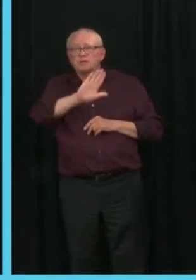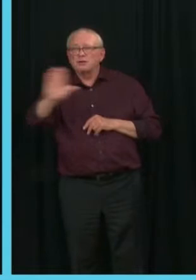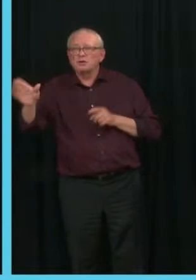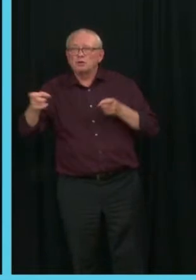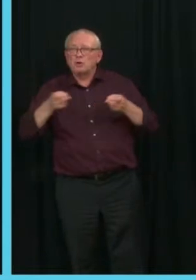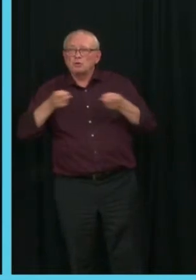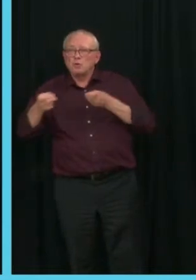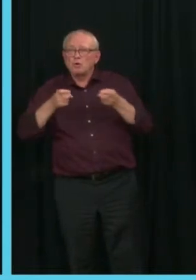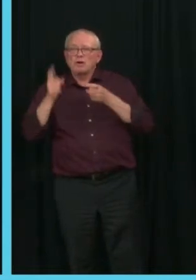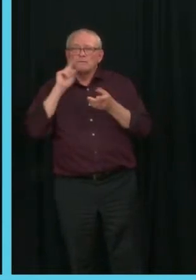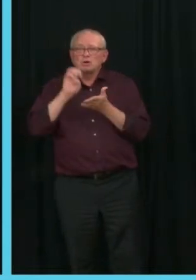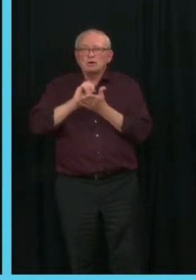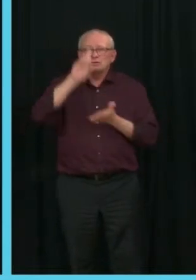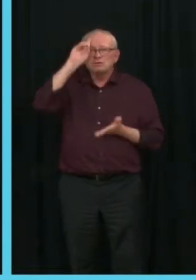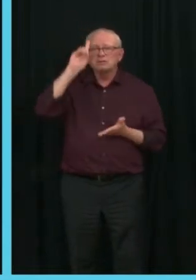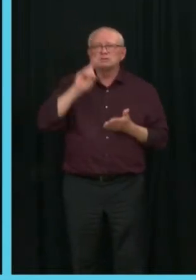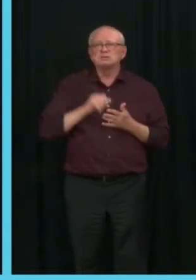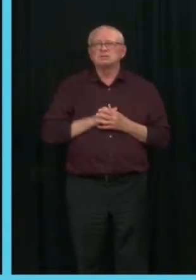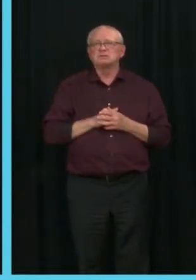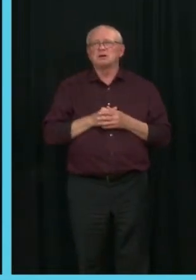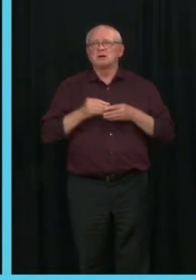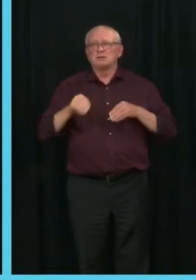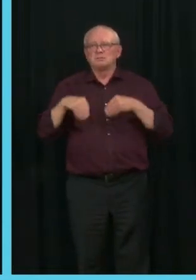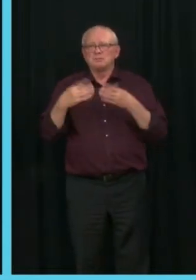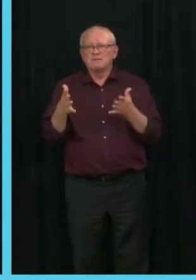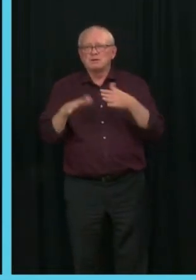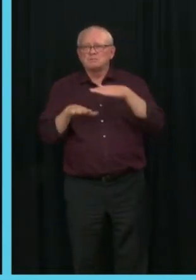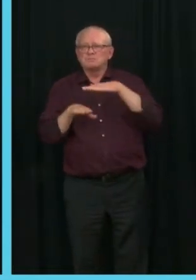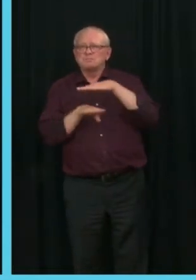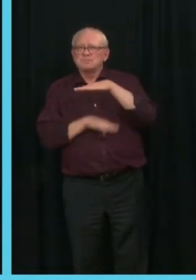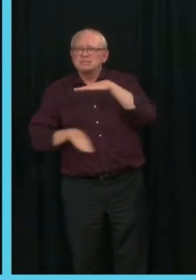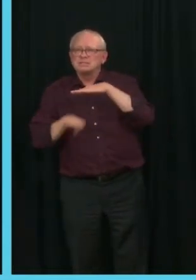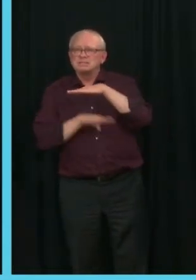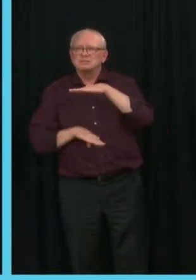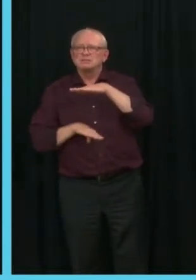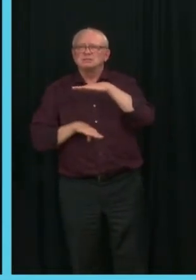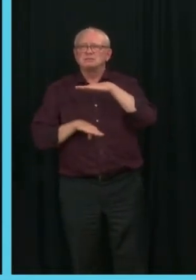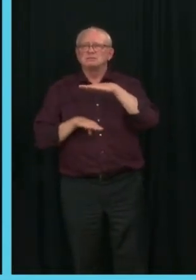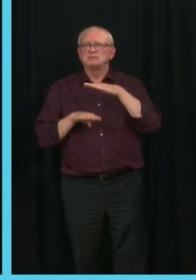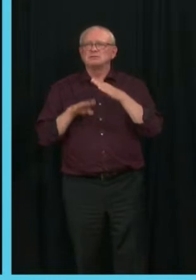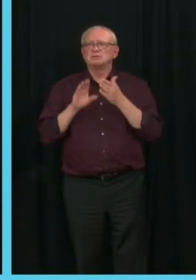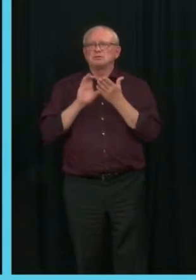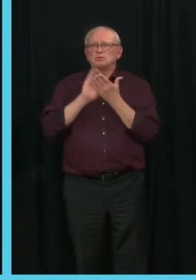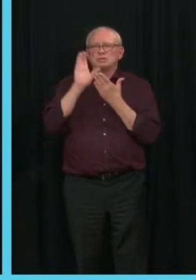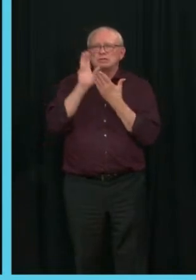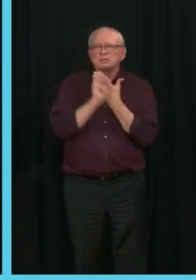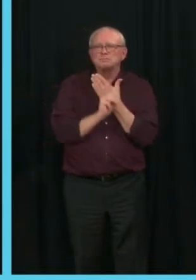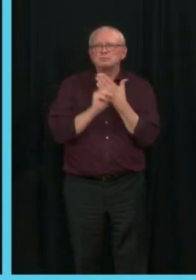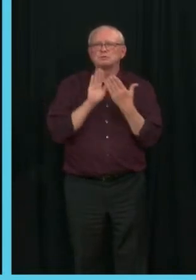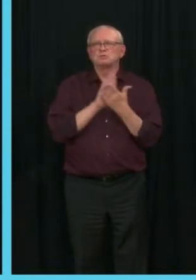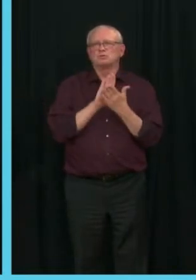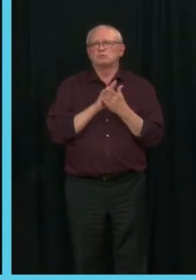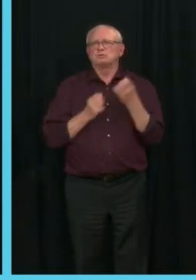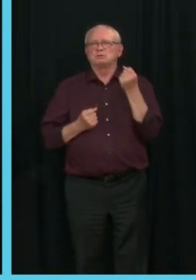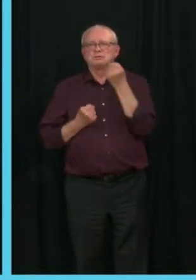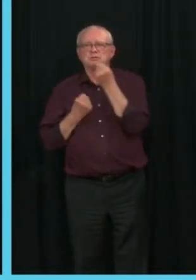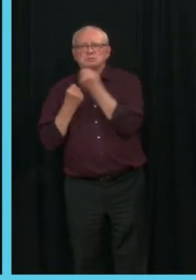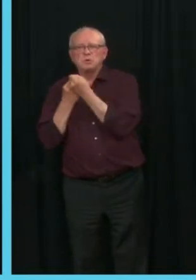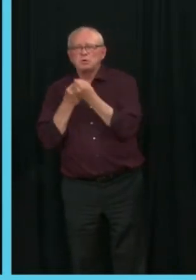basics curriculum that we promised, that repealed the Bill 6 attack on farmers, that has done everything possible to get pipelines